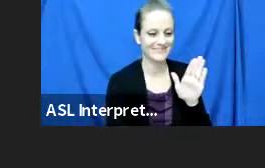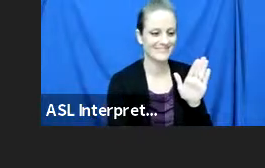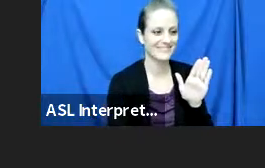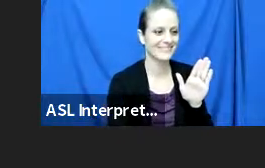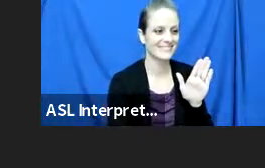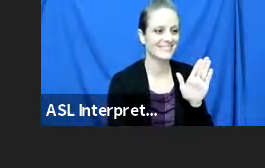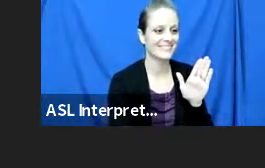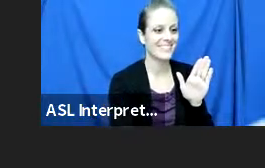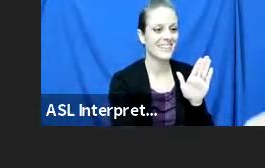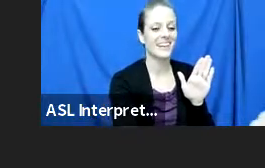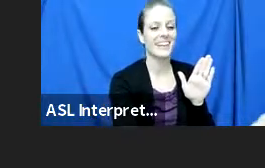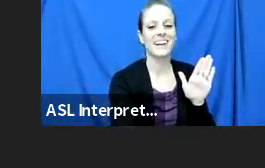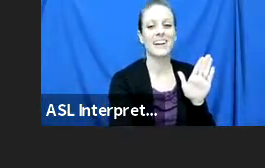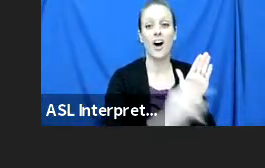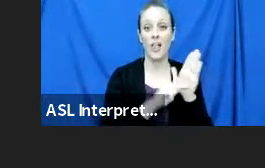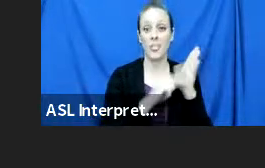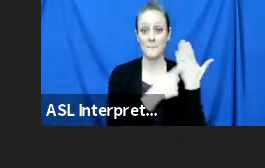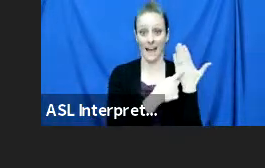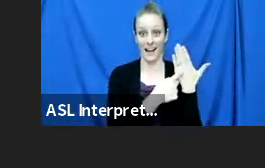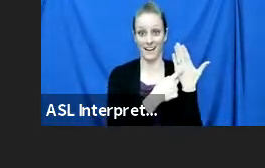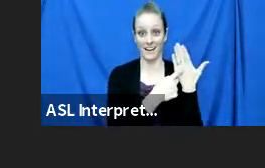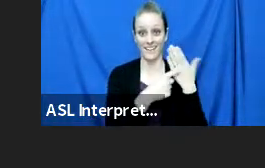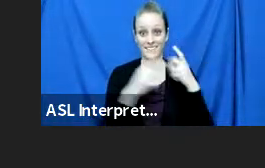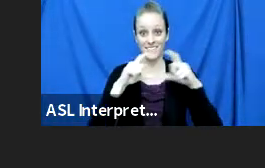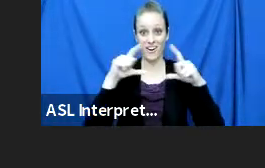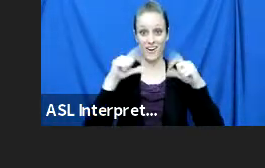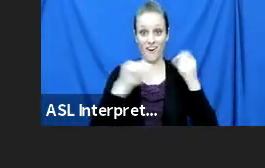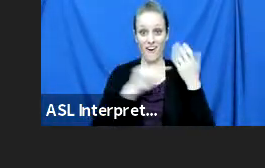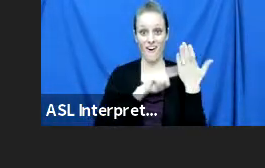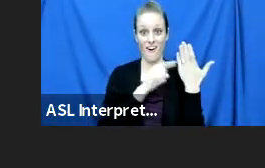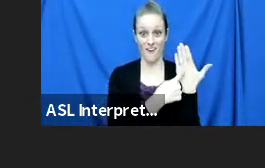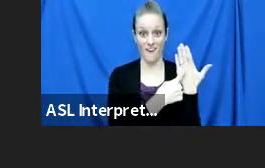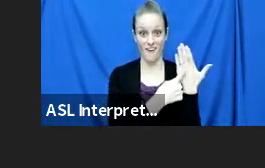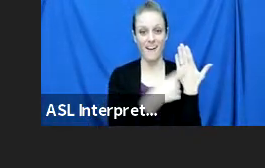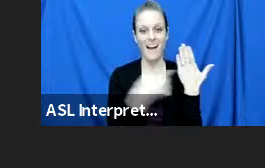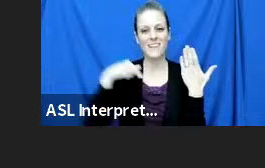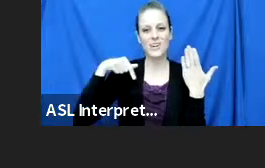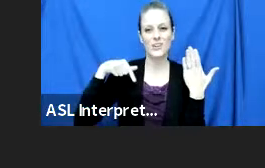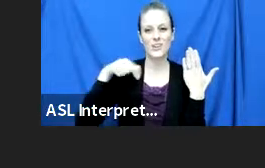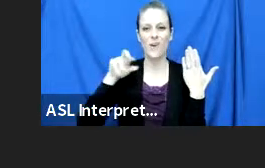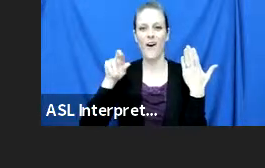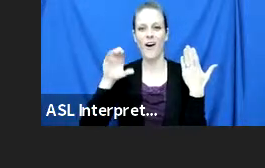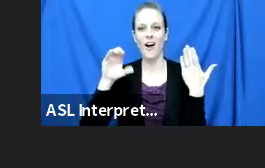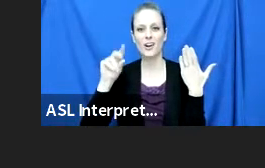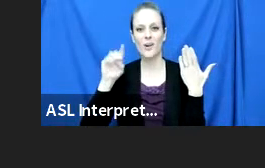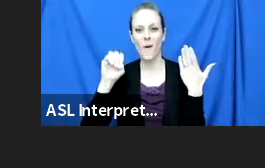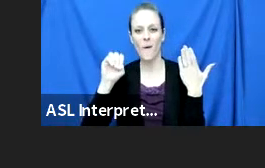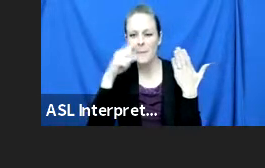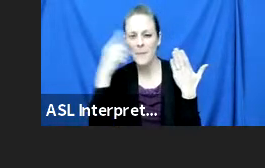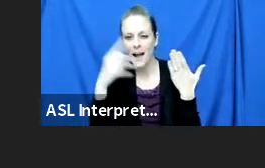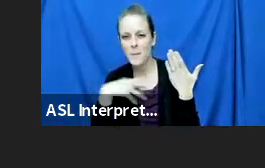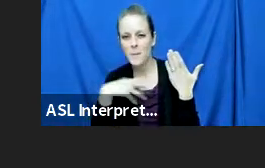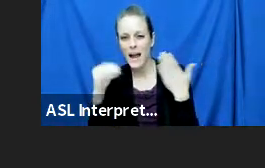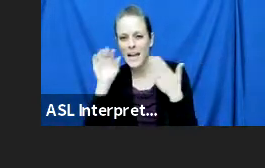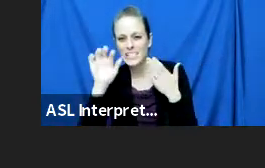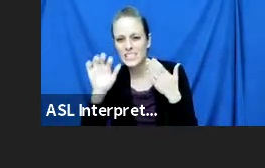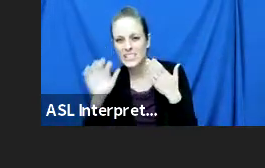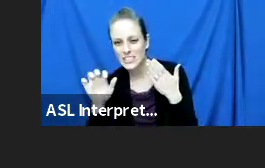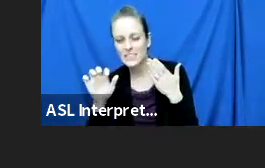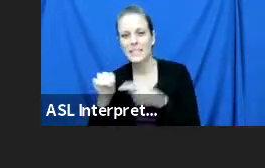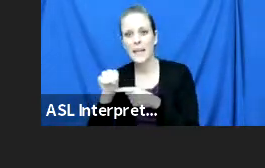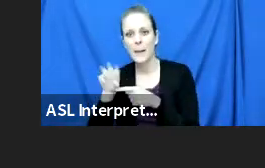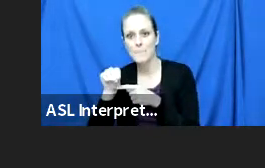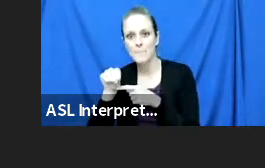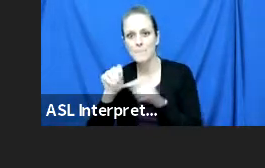So on the back of the card, we're going to have a QR code, and the QR code is going to be linked to a working database of frequently